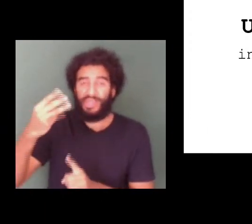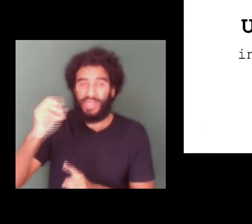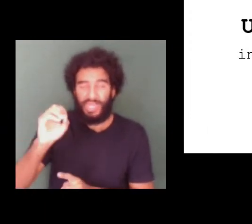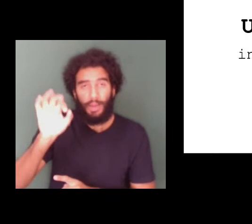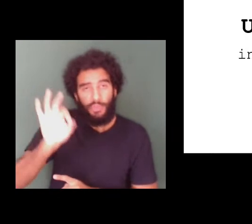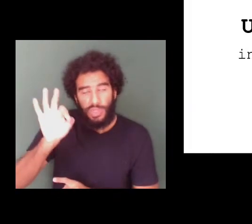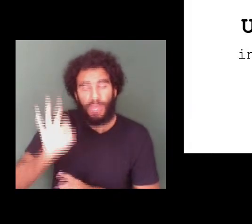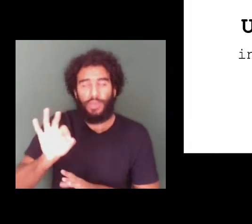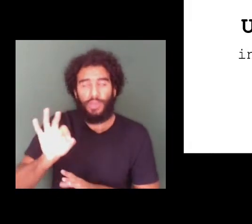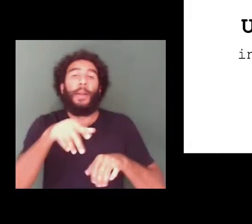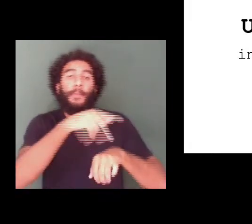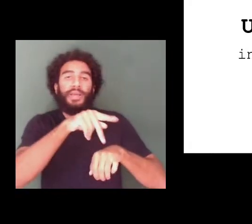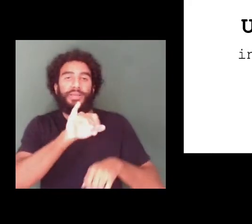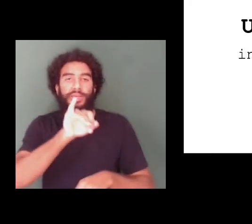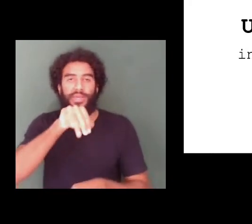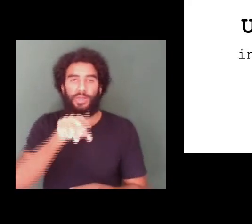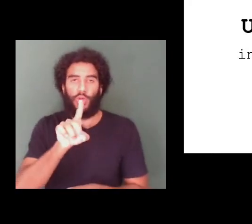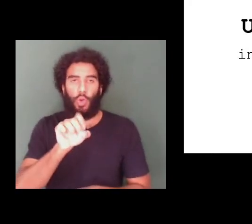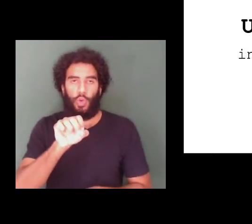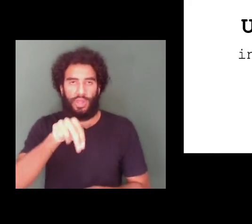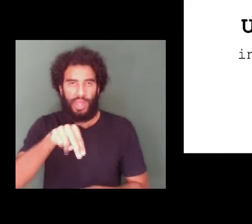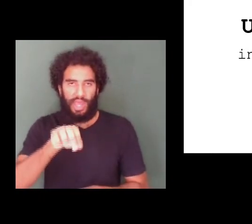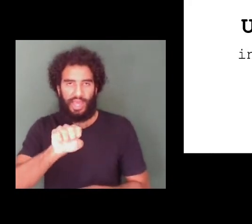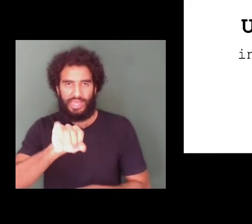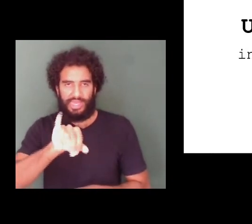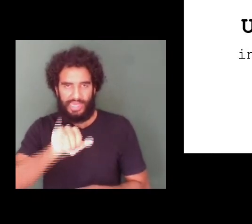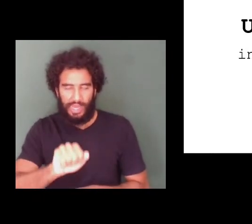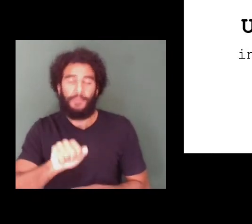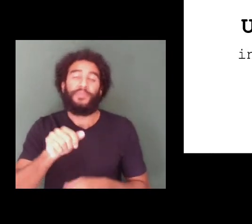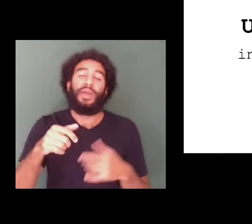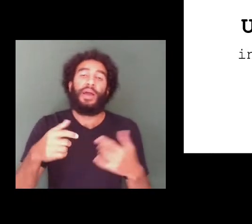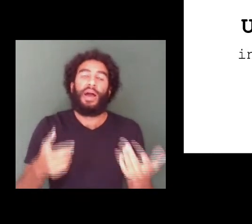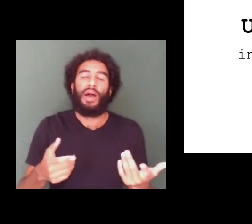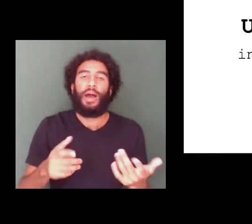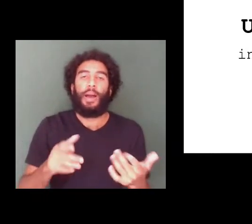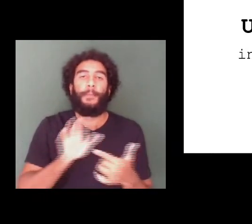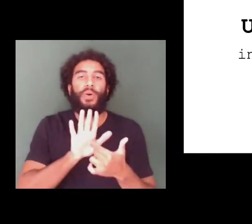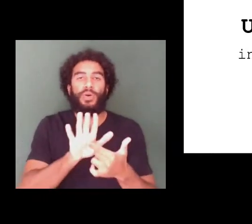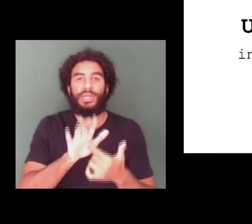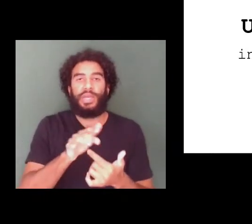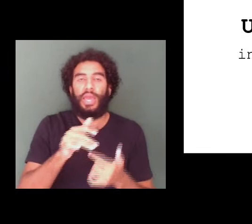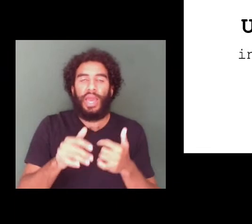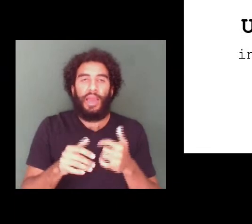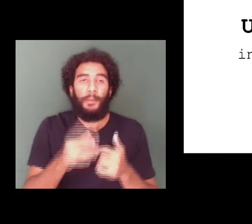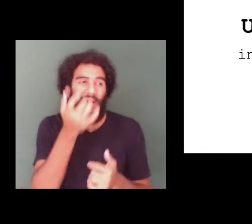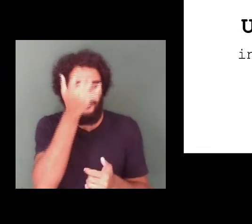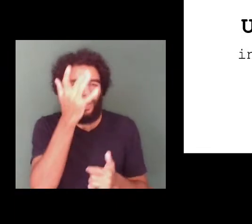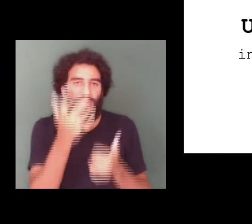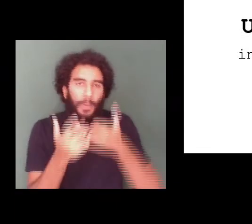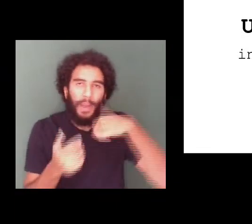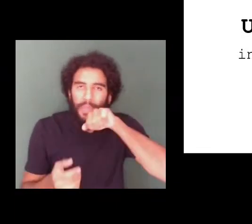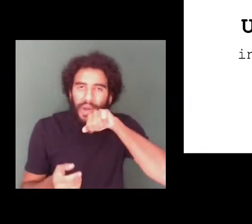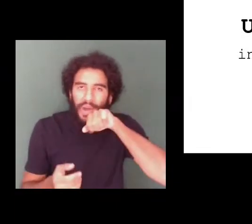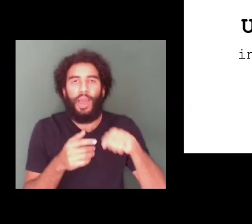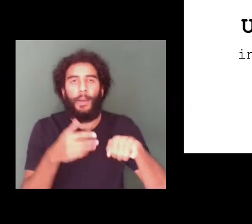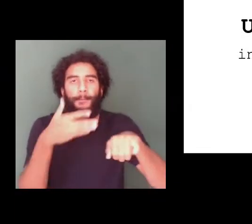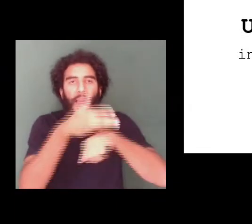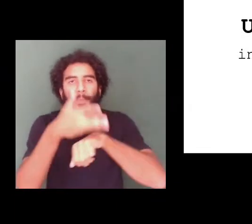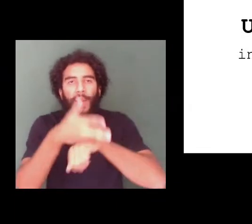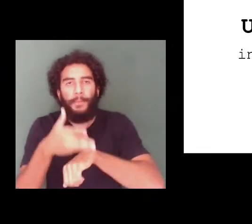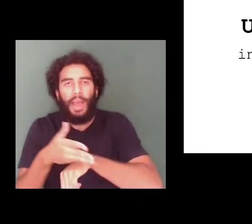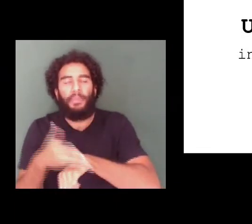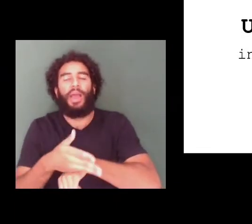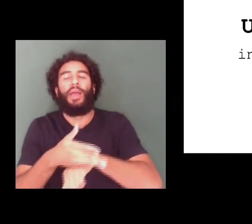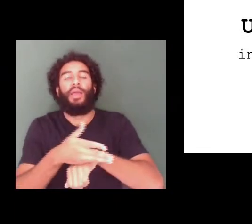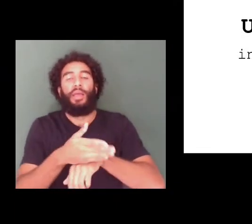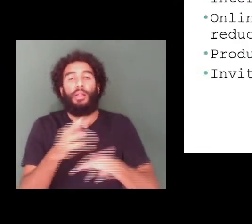person directly after engaging with the app, increased sales by 18%. They're using innovative techniques to make sure that they're turning